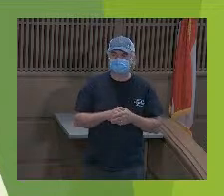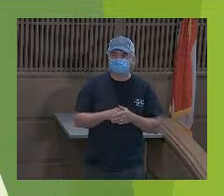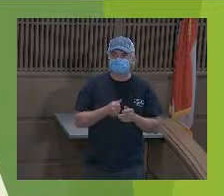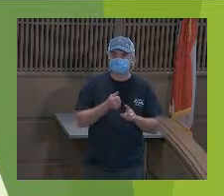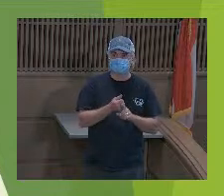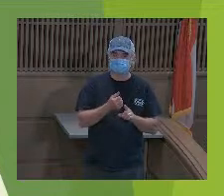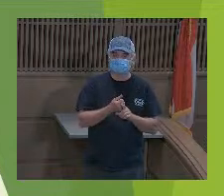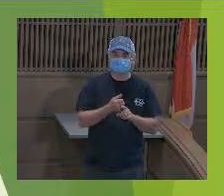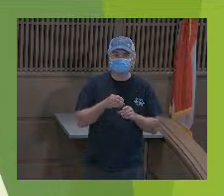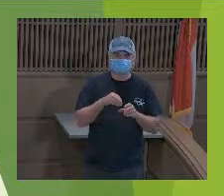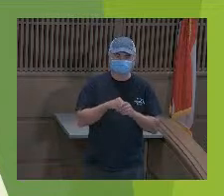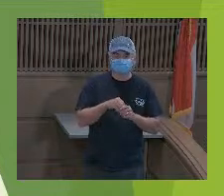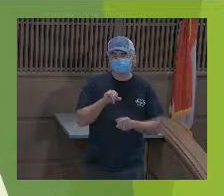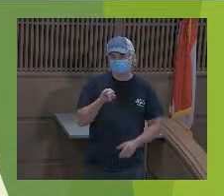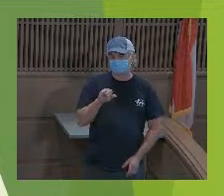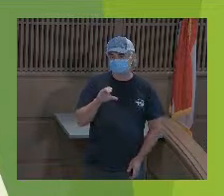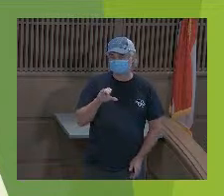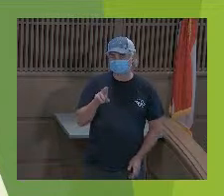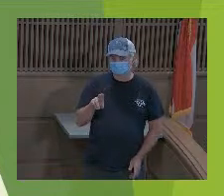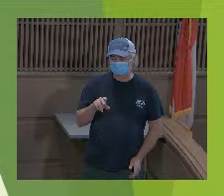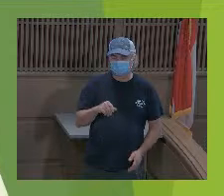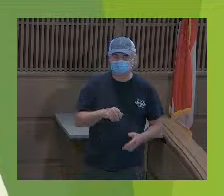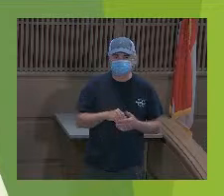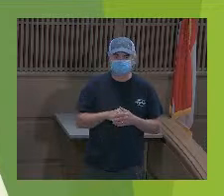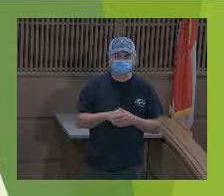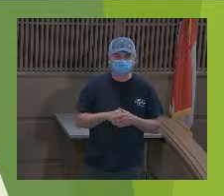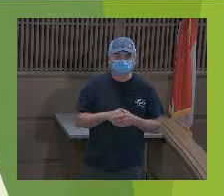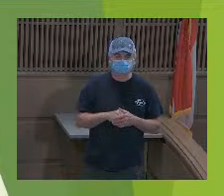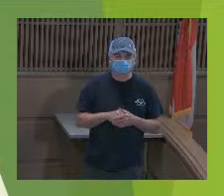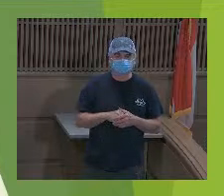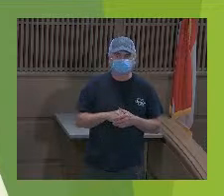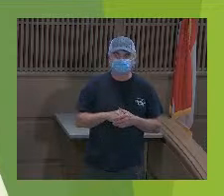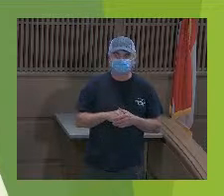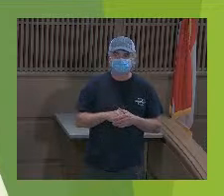in intensive care, indicated here by the dark blue.